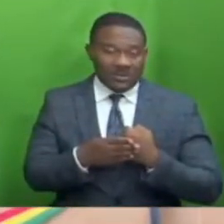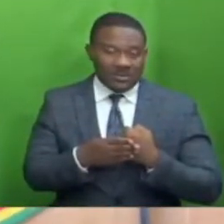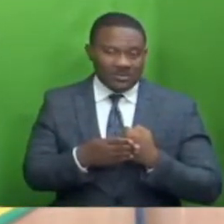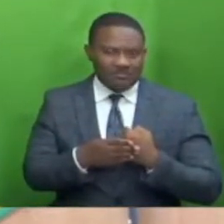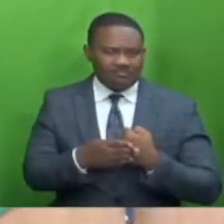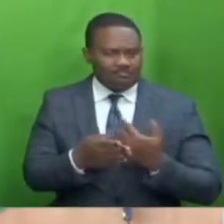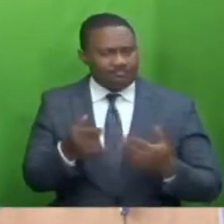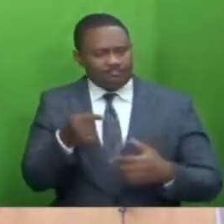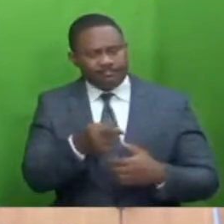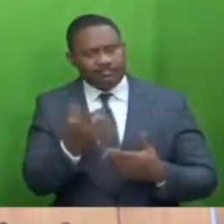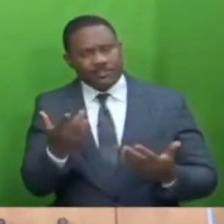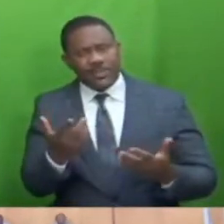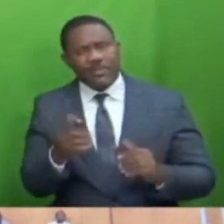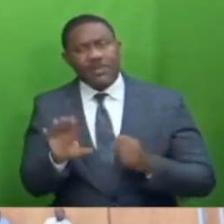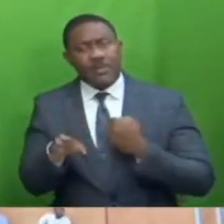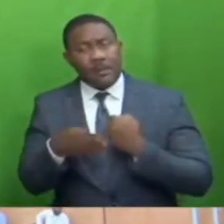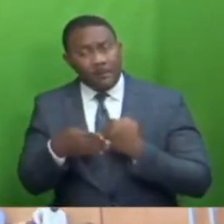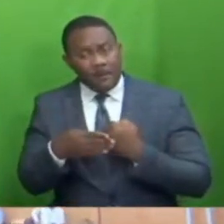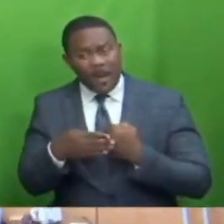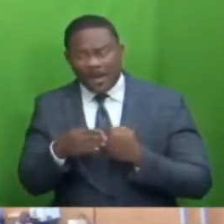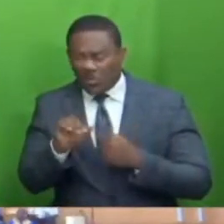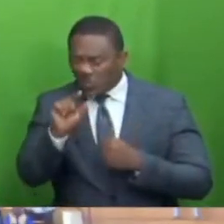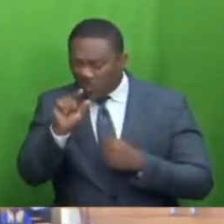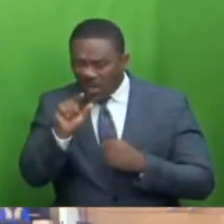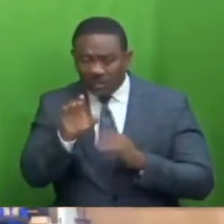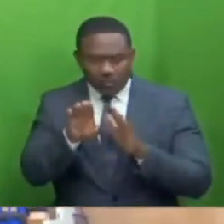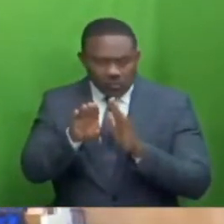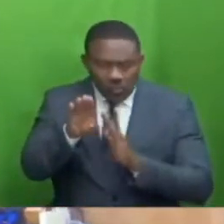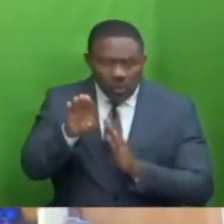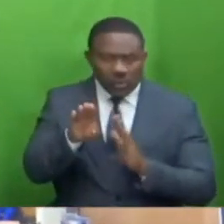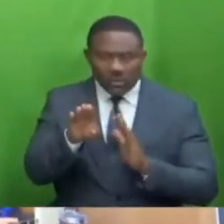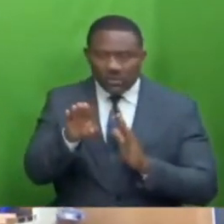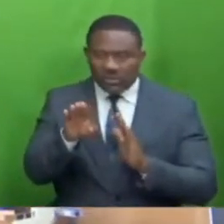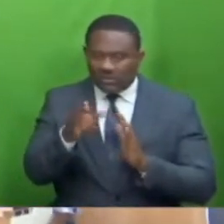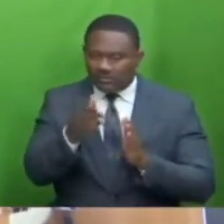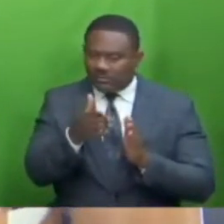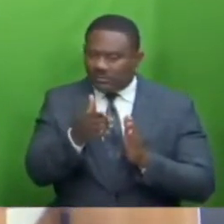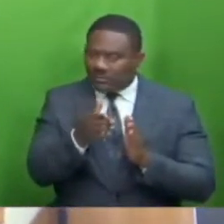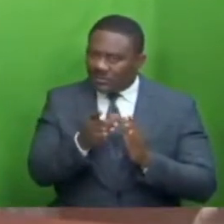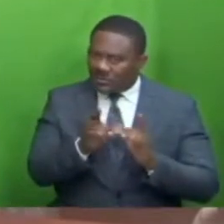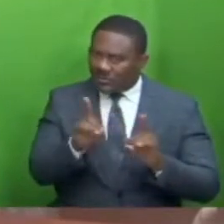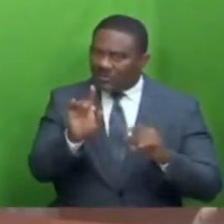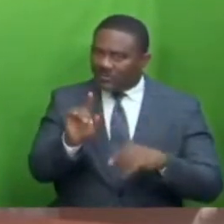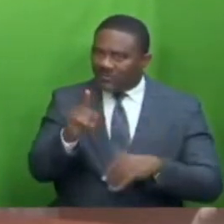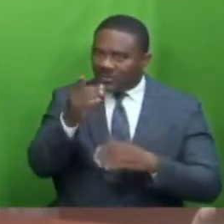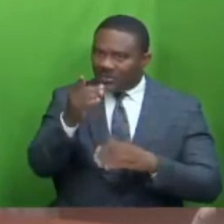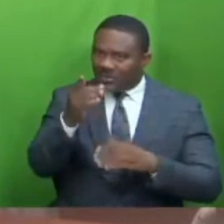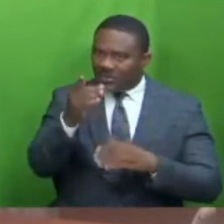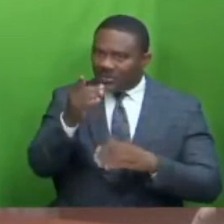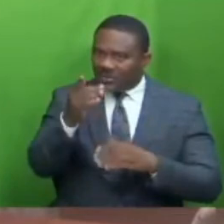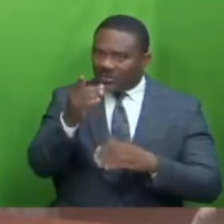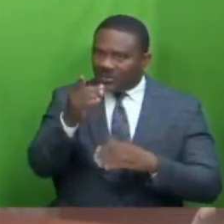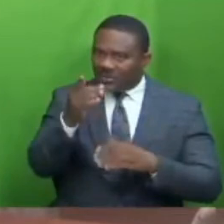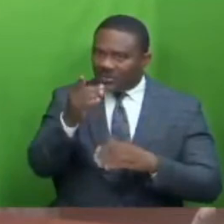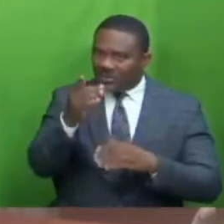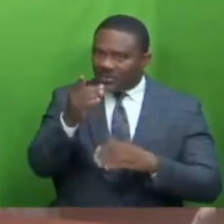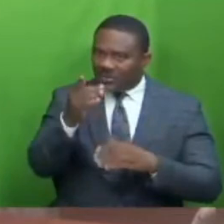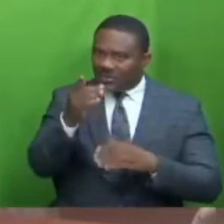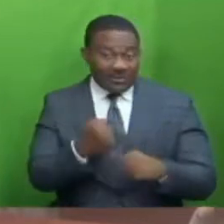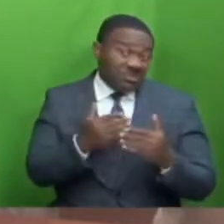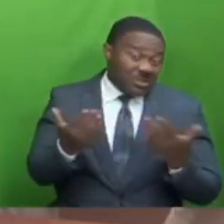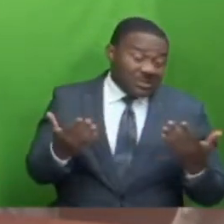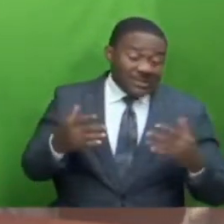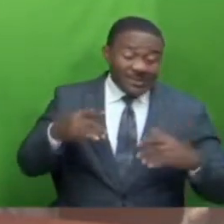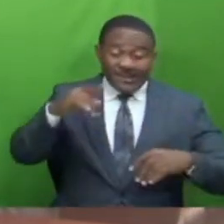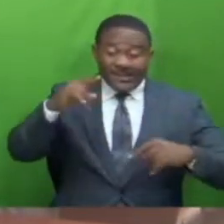posted unexpected, relatively strong performance during the first half of the year. Despite the lingering effects of the